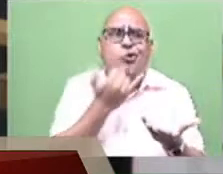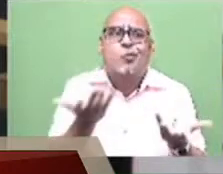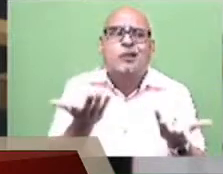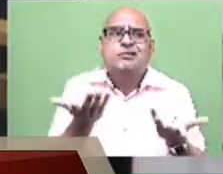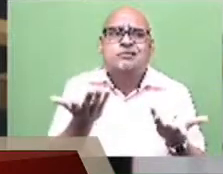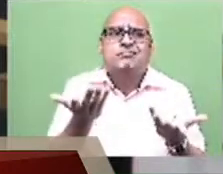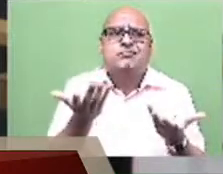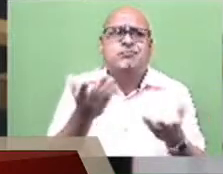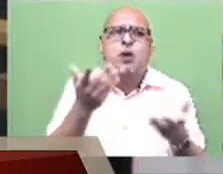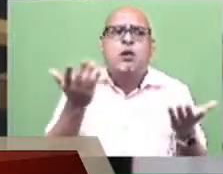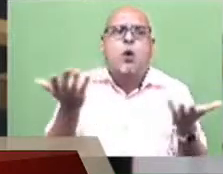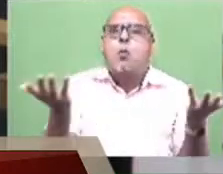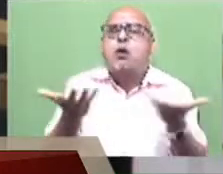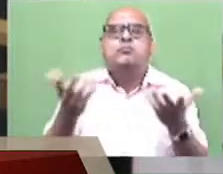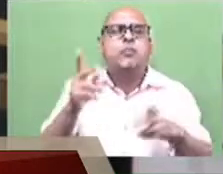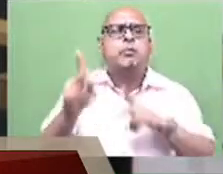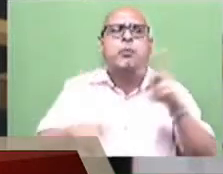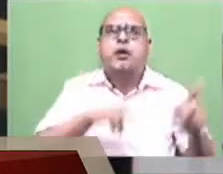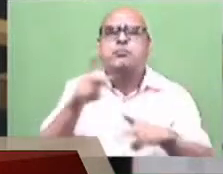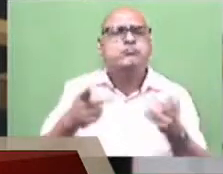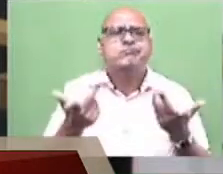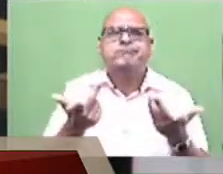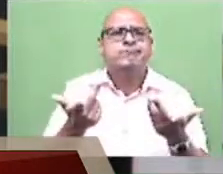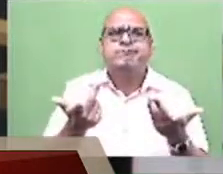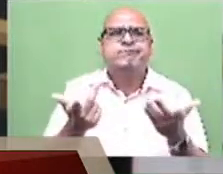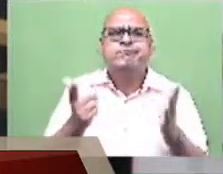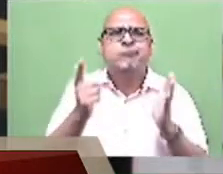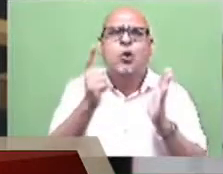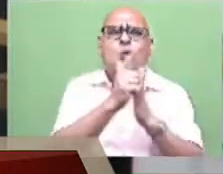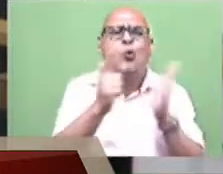administer this. Because as I know, there